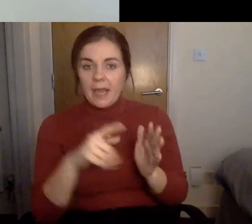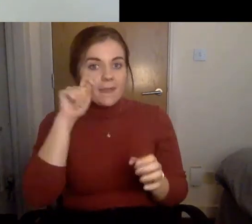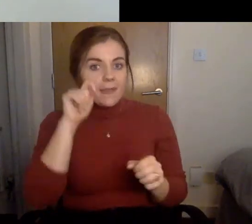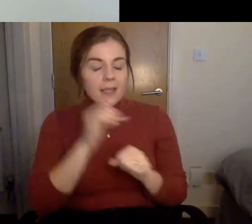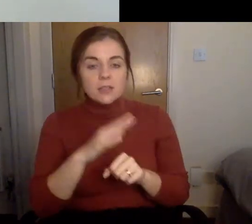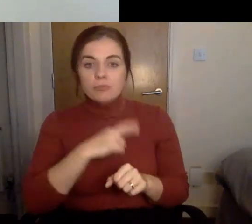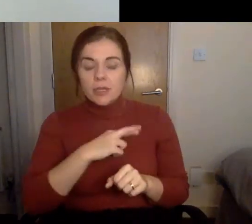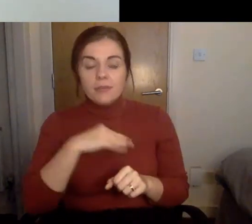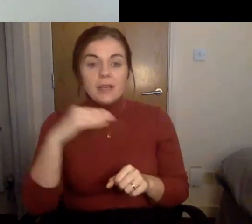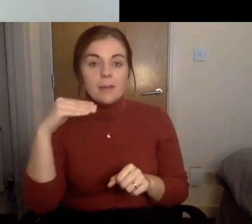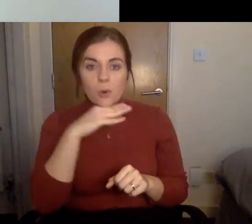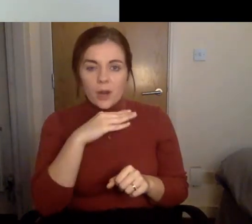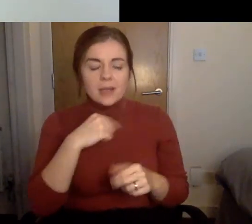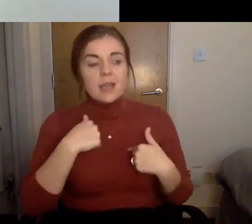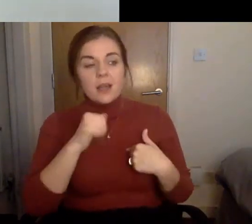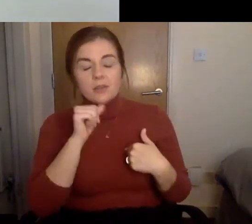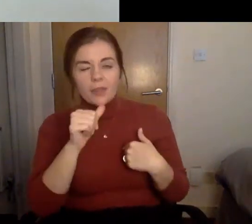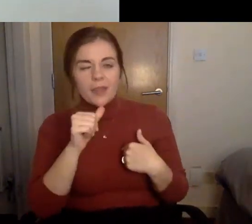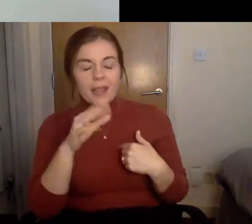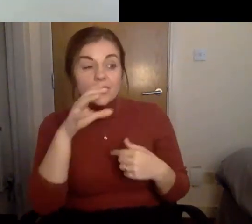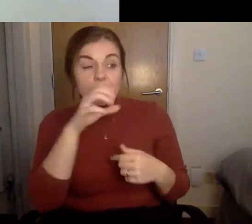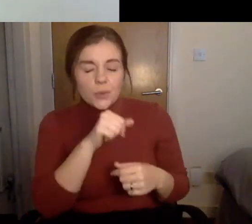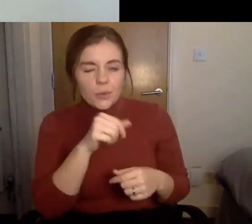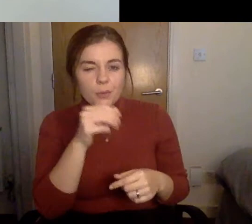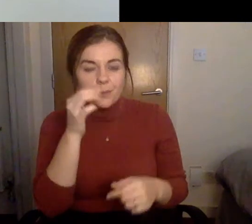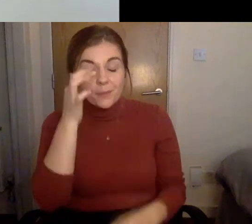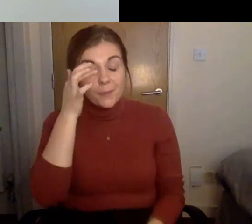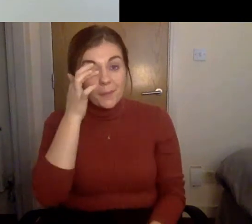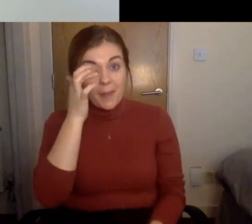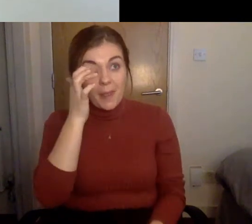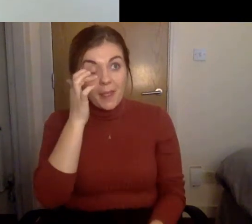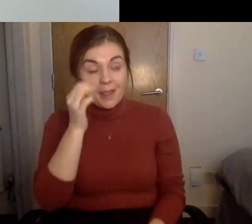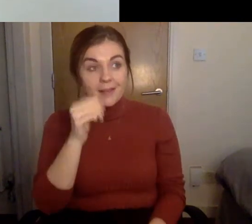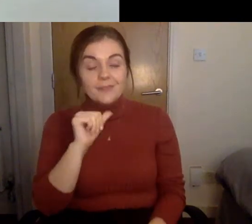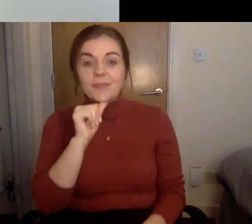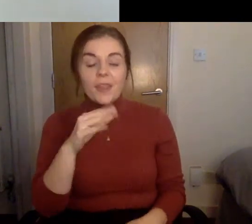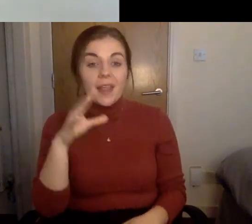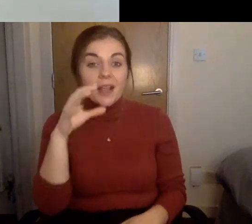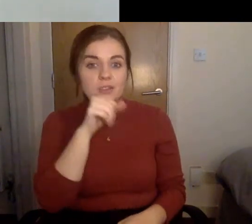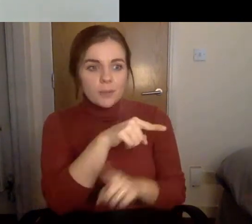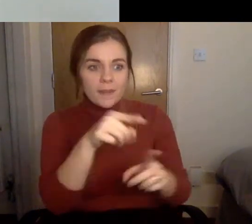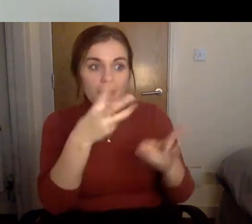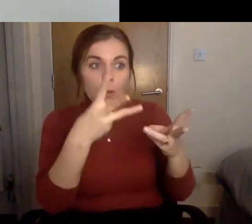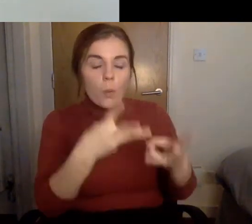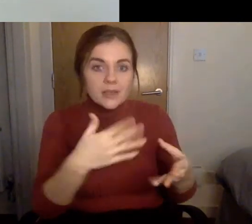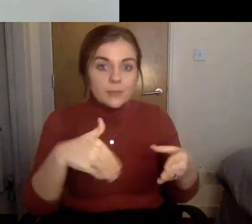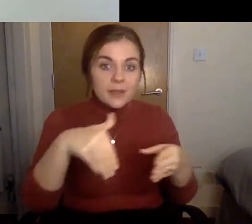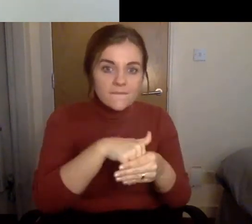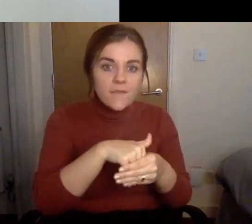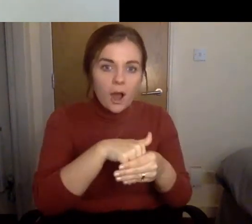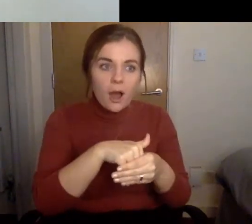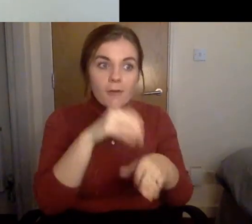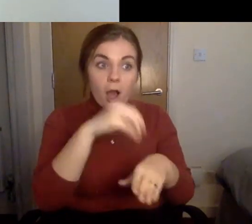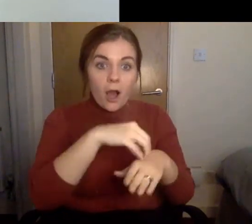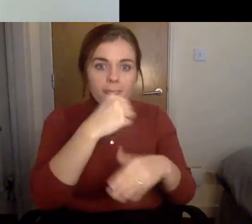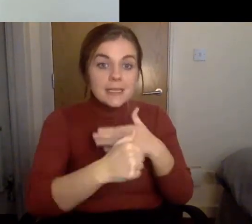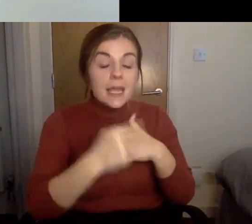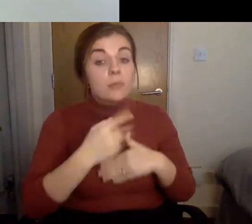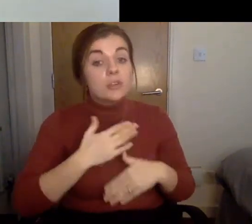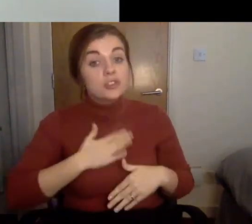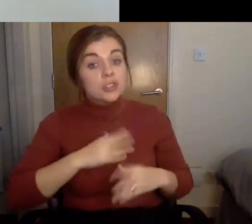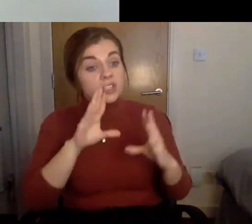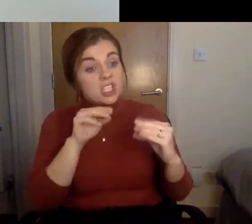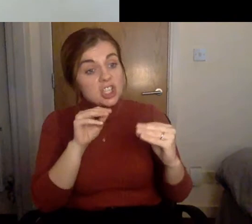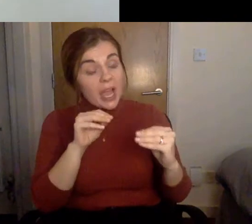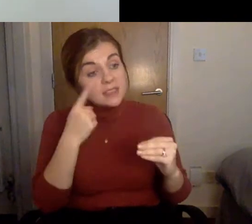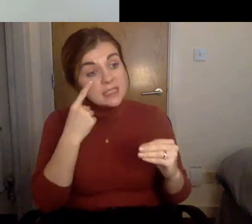assume that they want to do that. So again, it's, you know, be time for a chat, you know, and to see what they want to do.